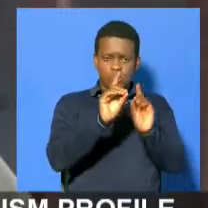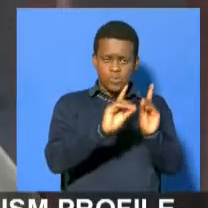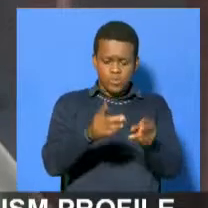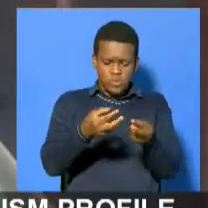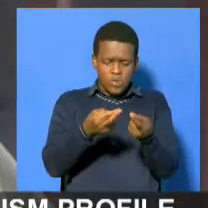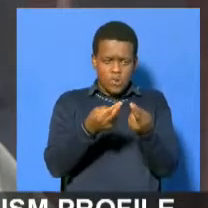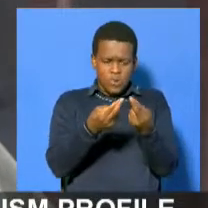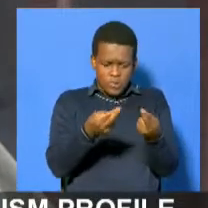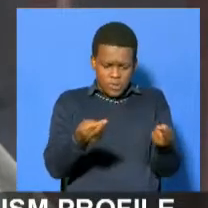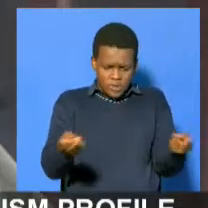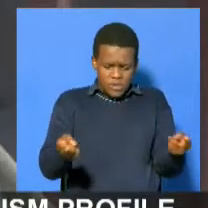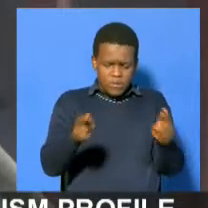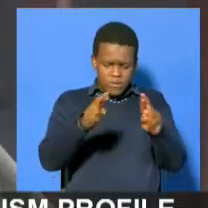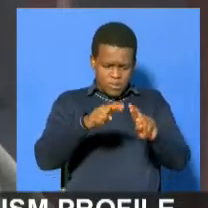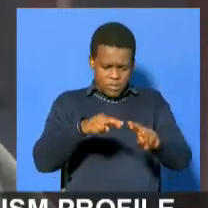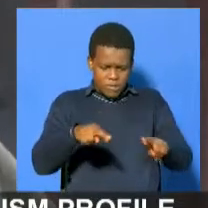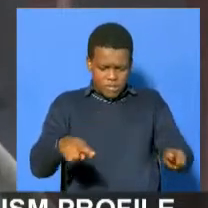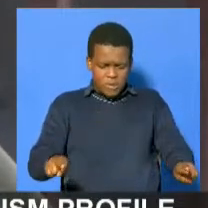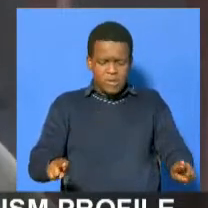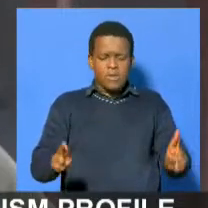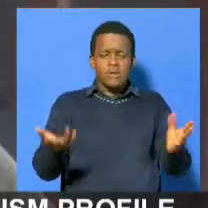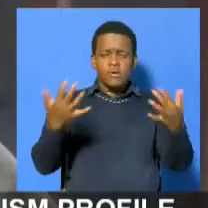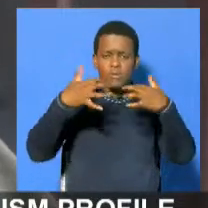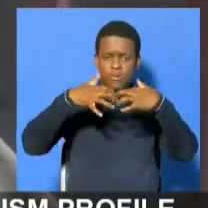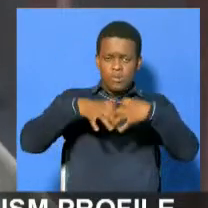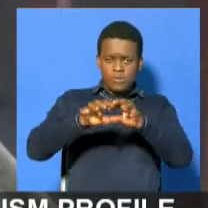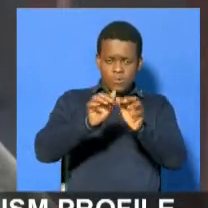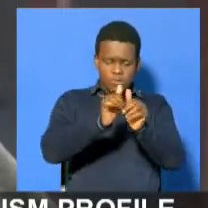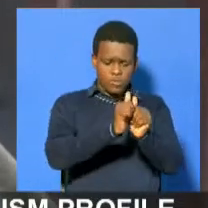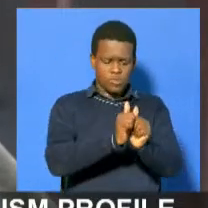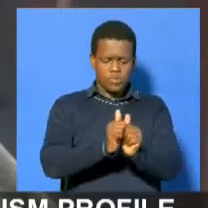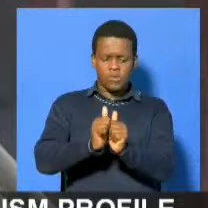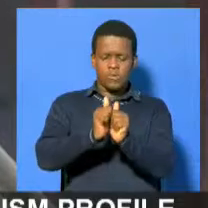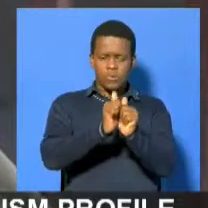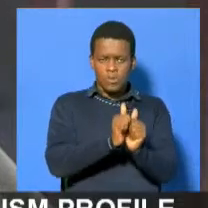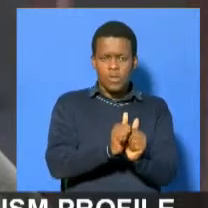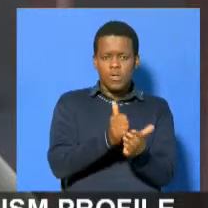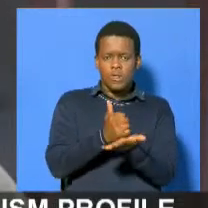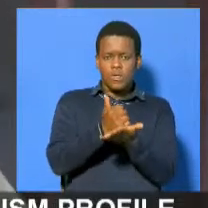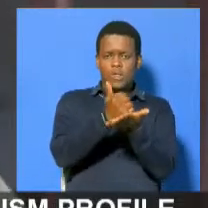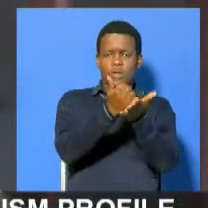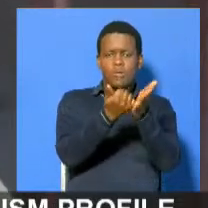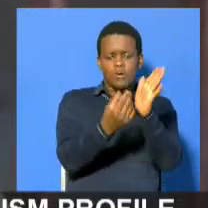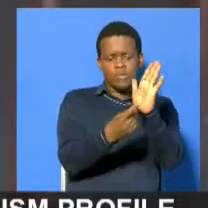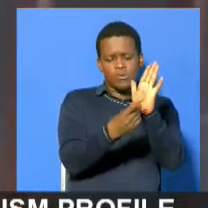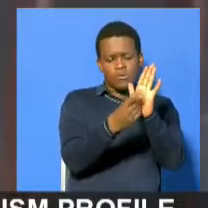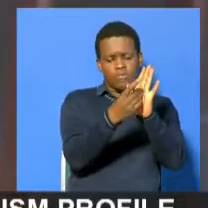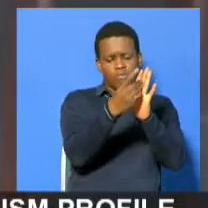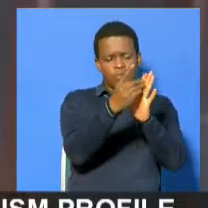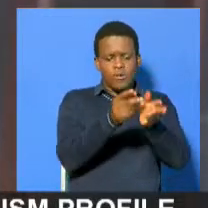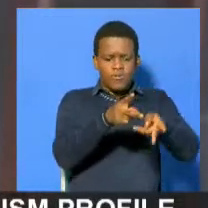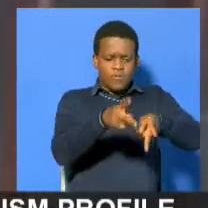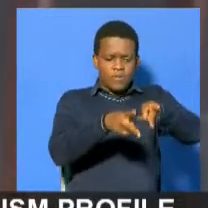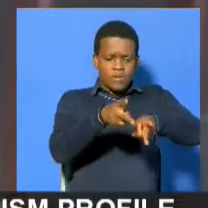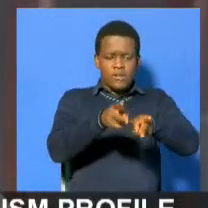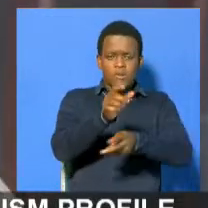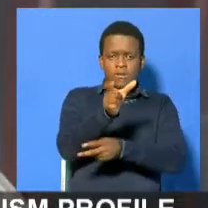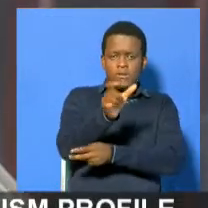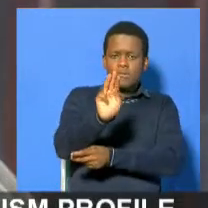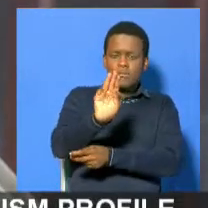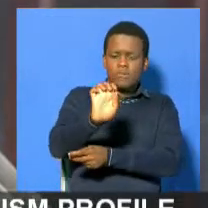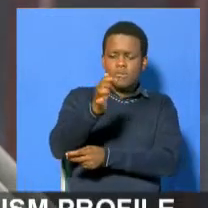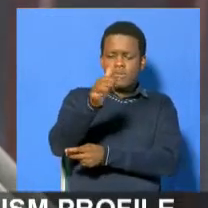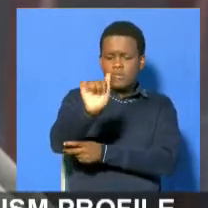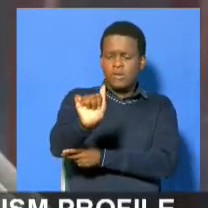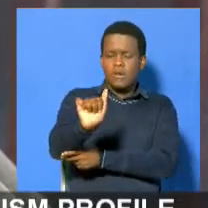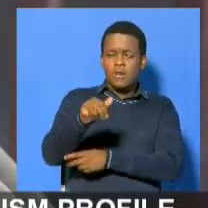yene gore re ta go nna ntse re thabolola motso wa rona wa Gweta ka dikgang tsa art. Ke gore dilo tse dintseng jaana re di